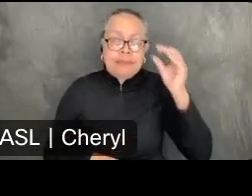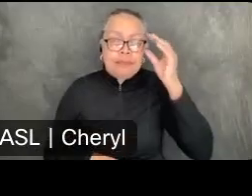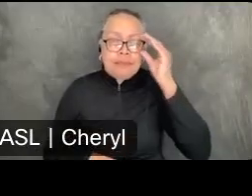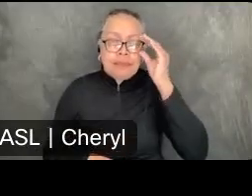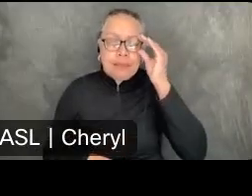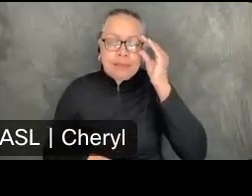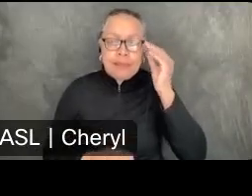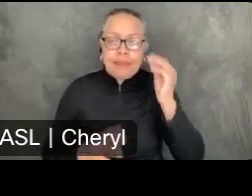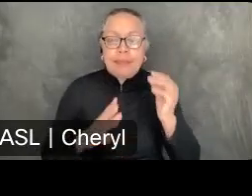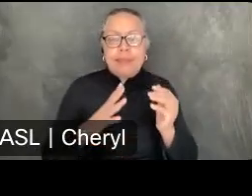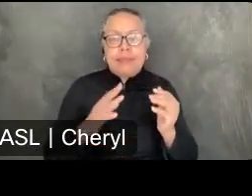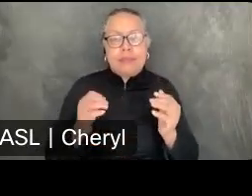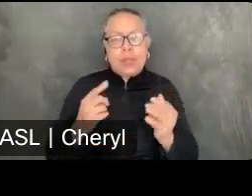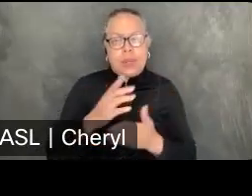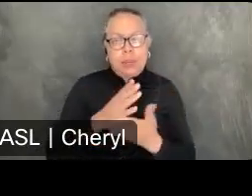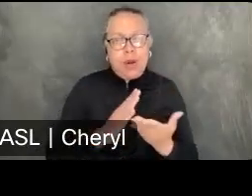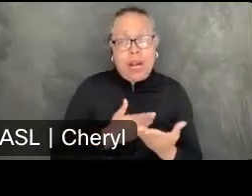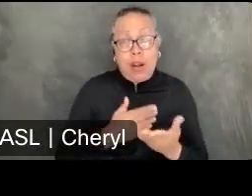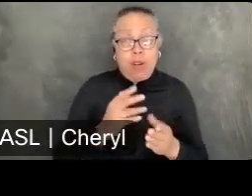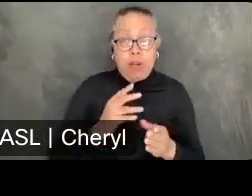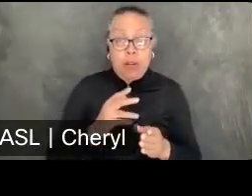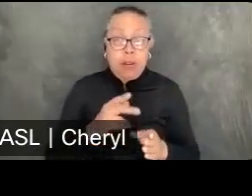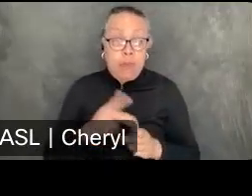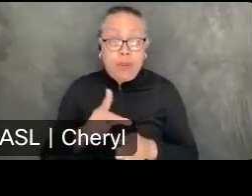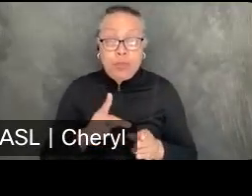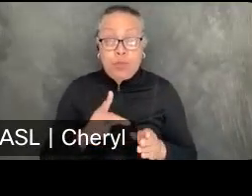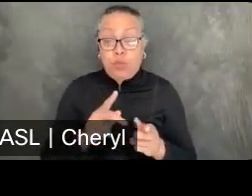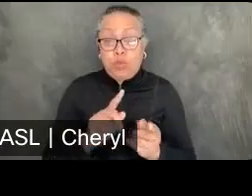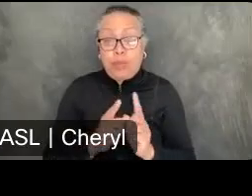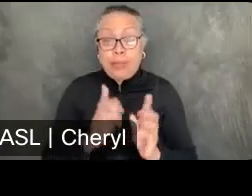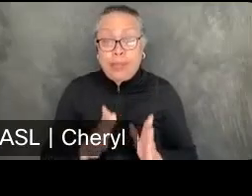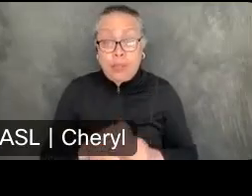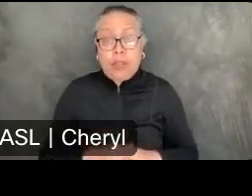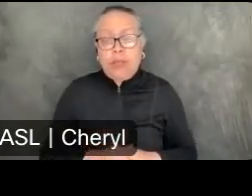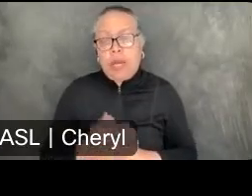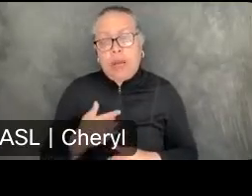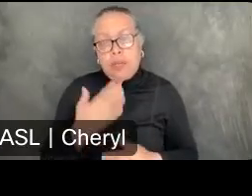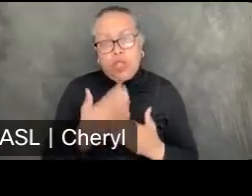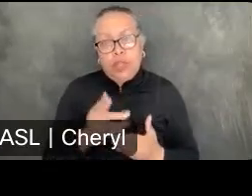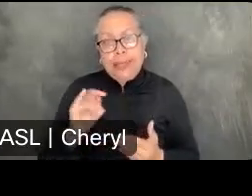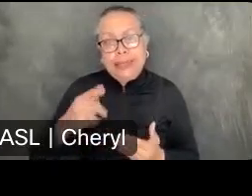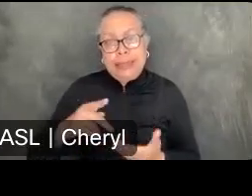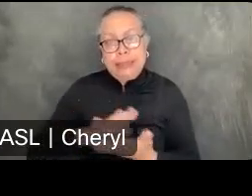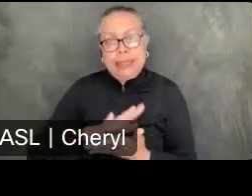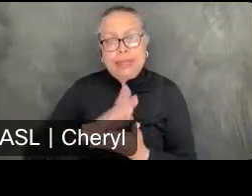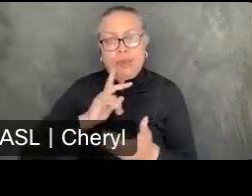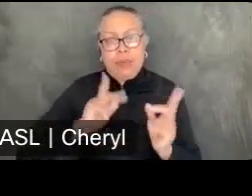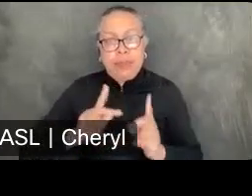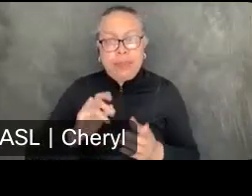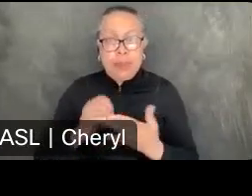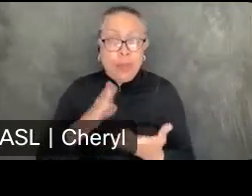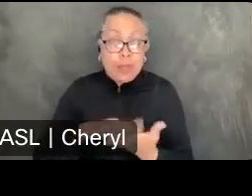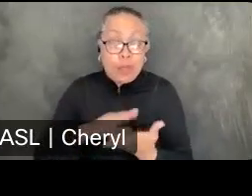And the piece around professional translators, we have a really fantastic tip sheet on this for folks who want to learn